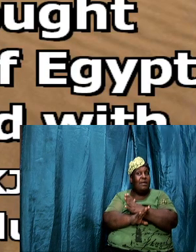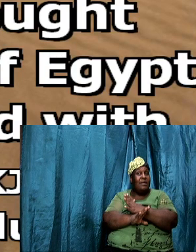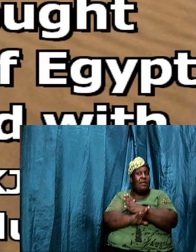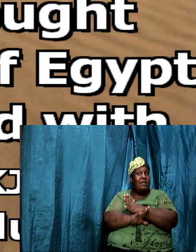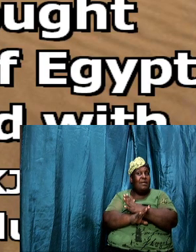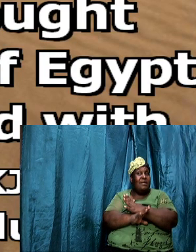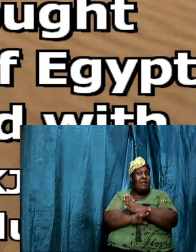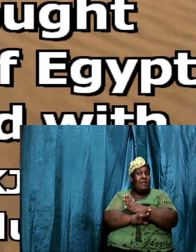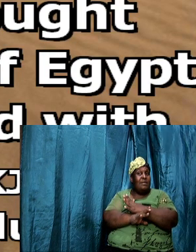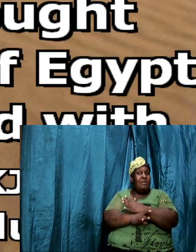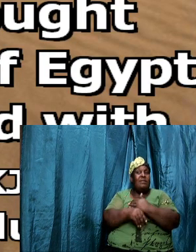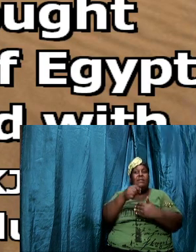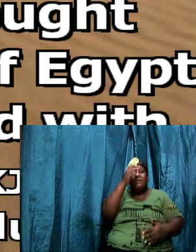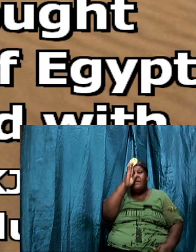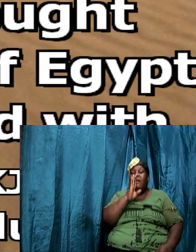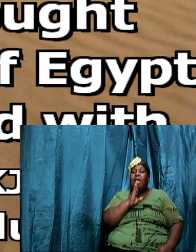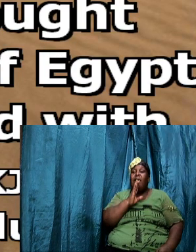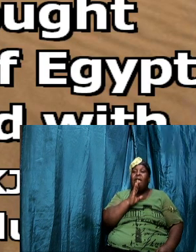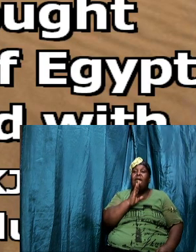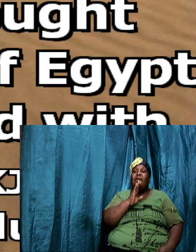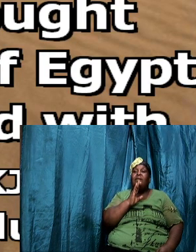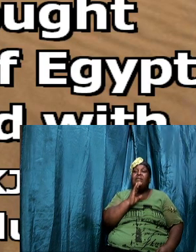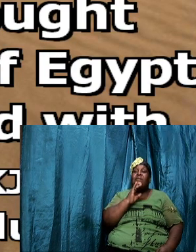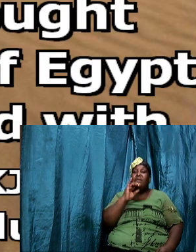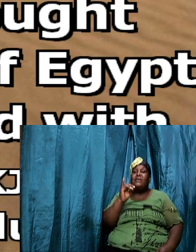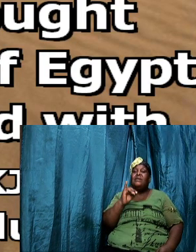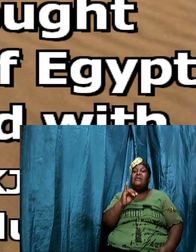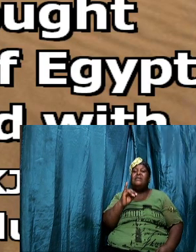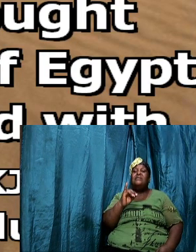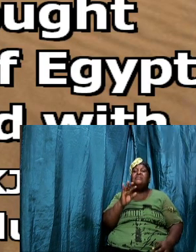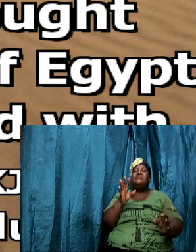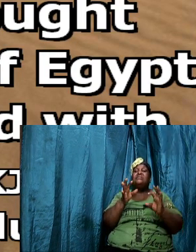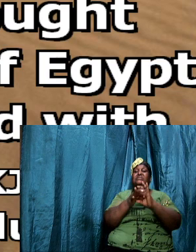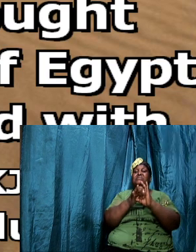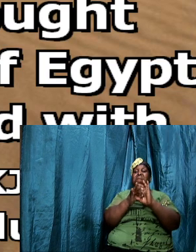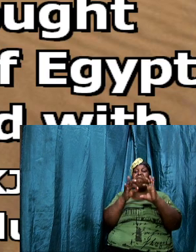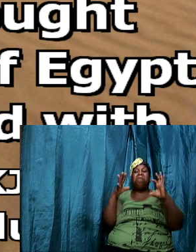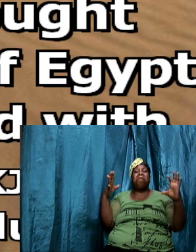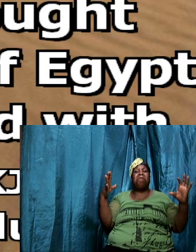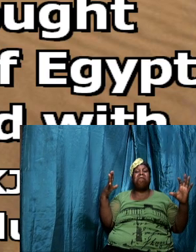God is actually disconnecting himself and disowning them